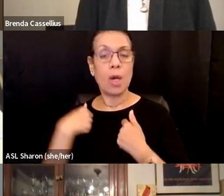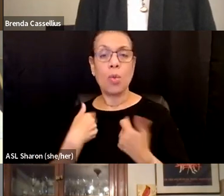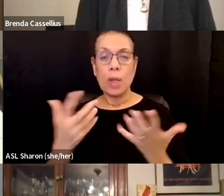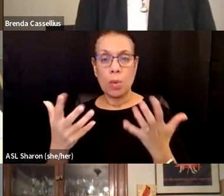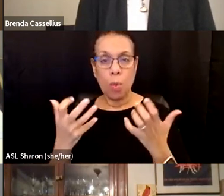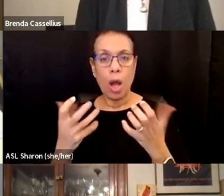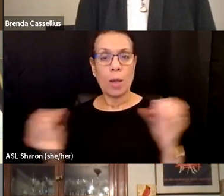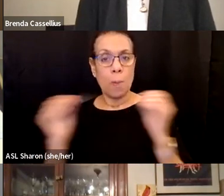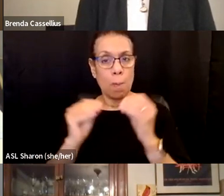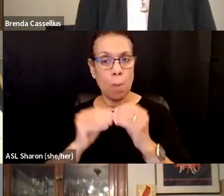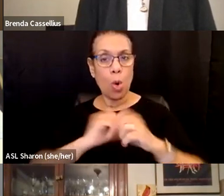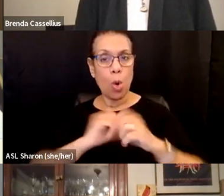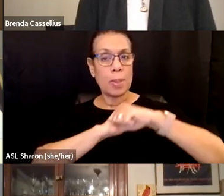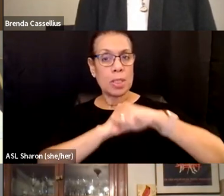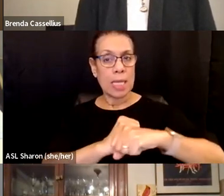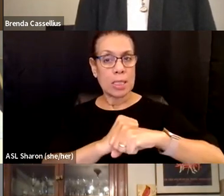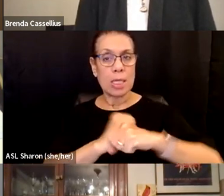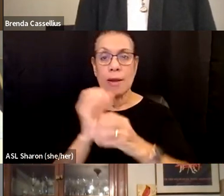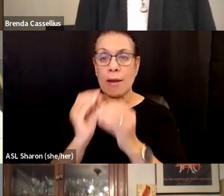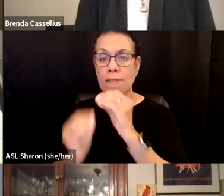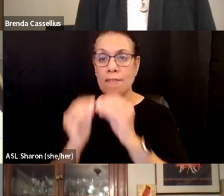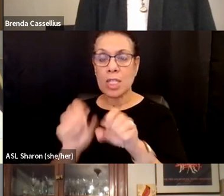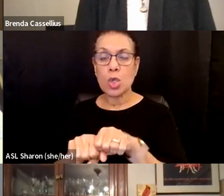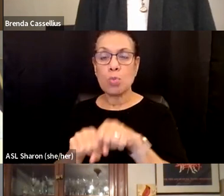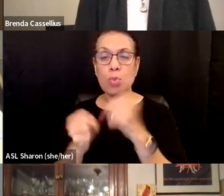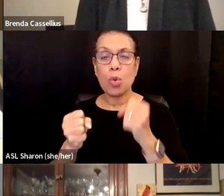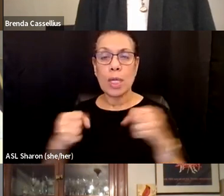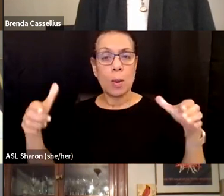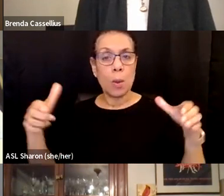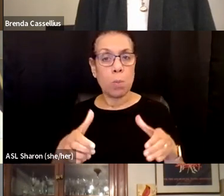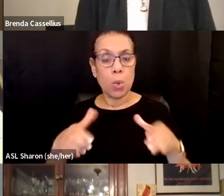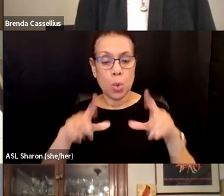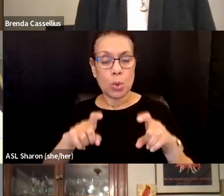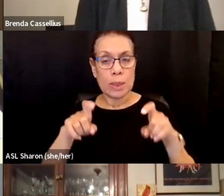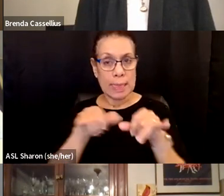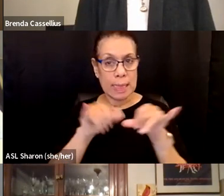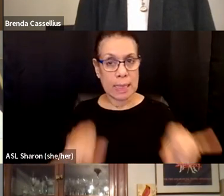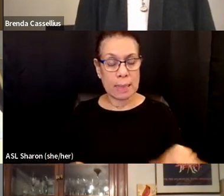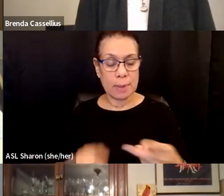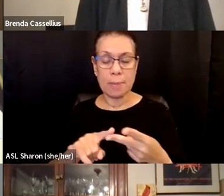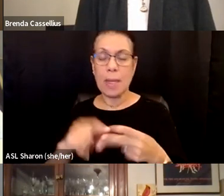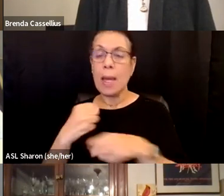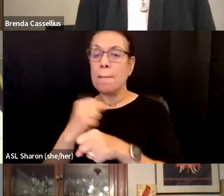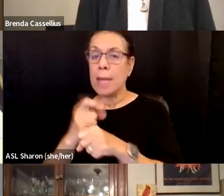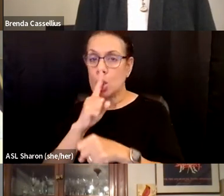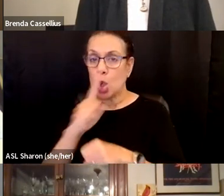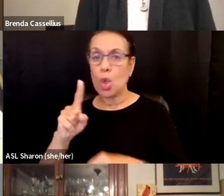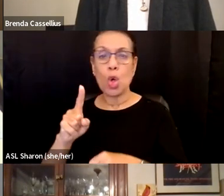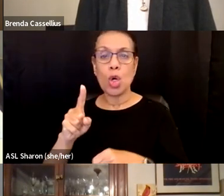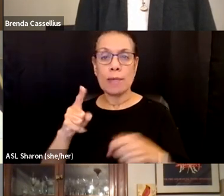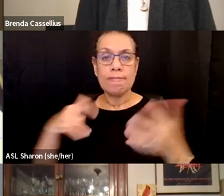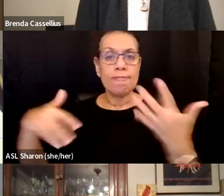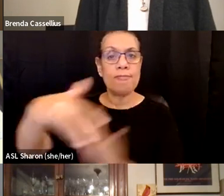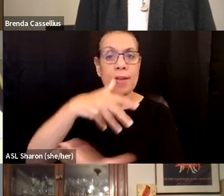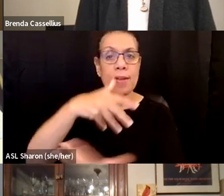school coveted protection such as fixing a very broken pool testing system guaranteeing good ventilation and filtration investigating